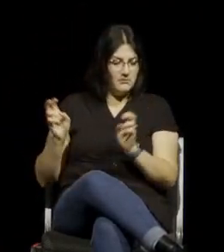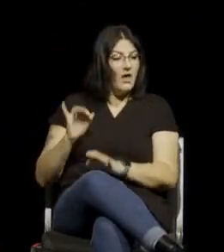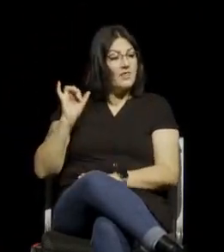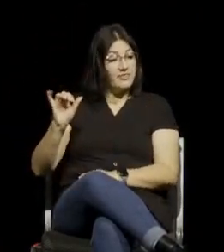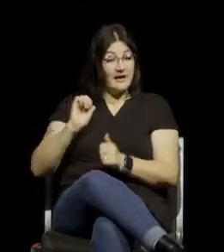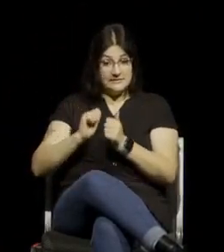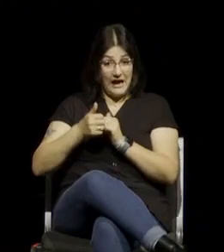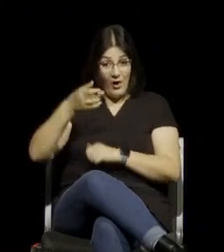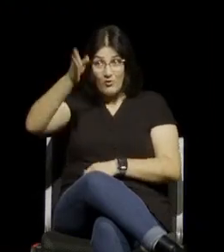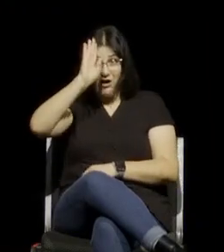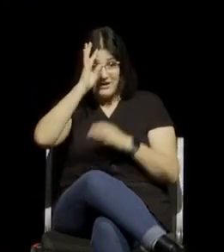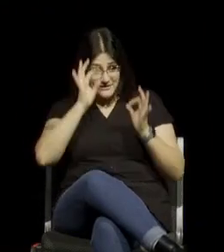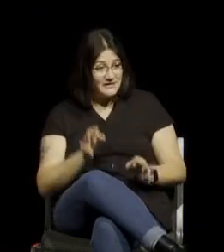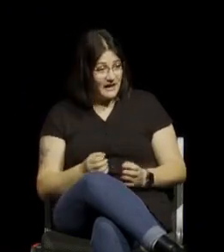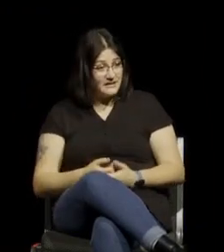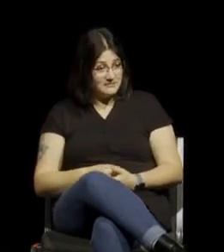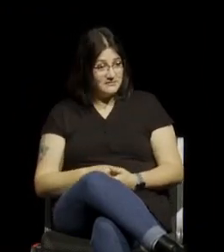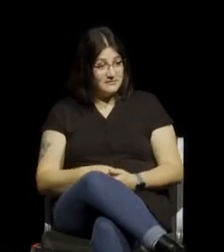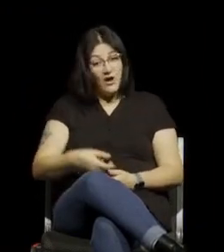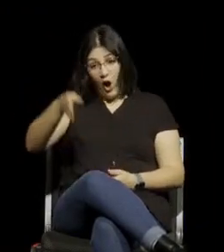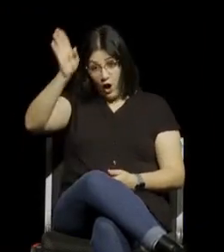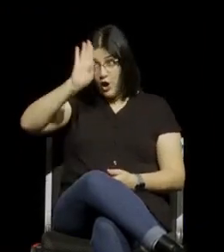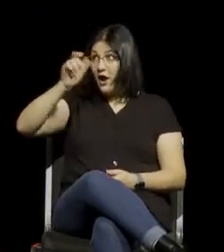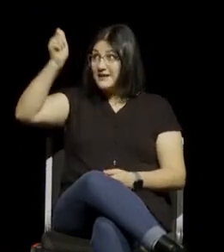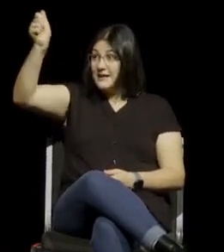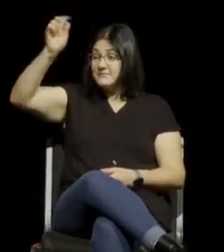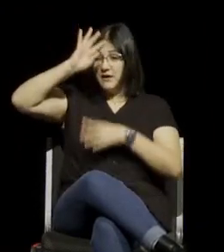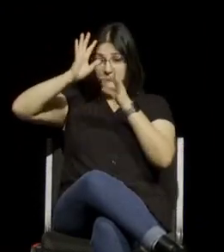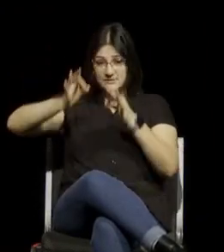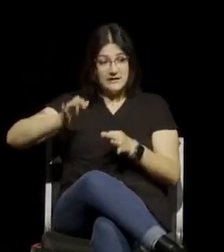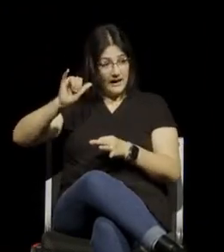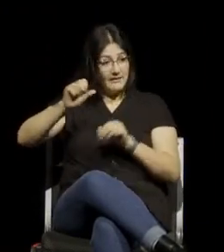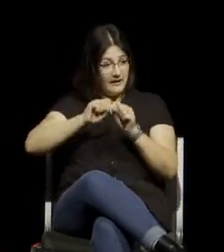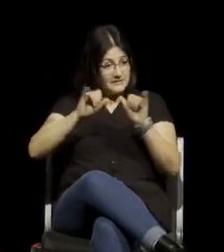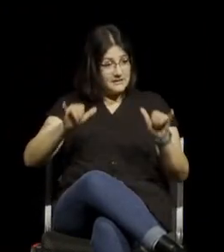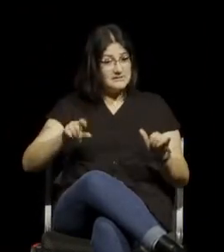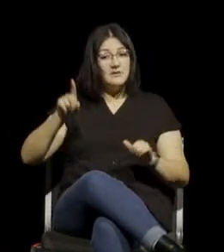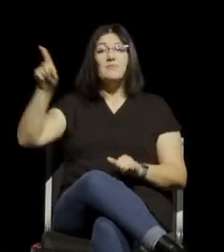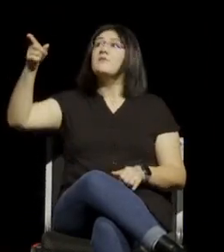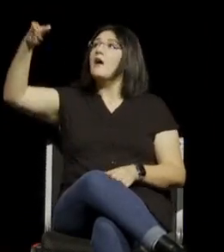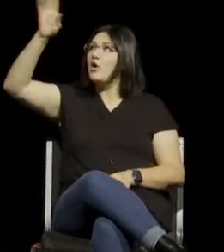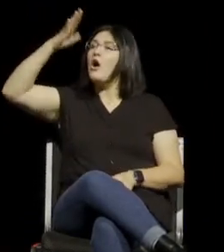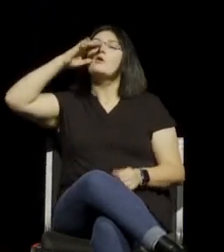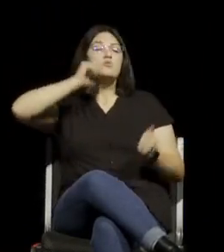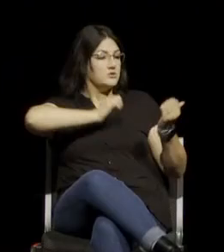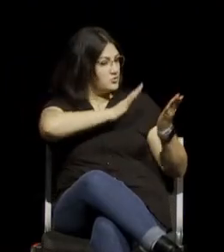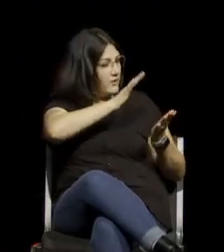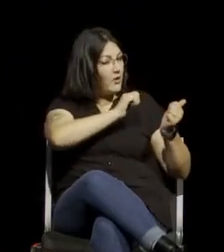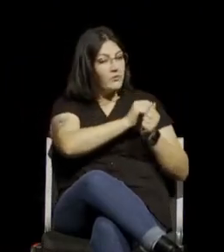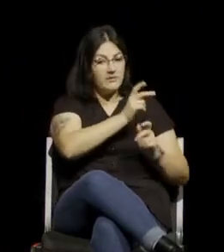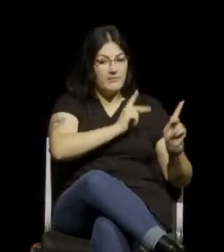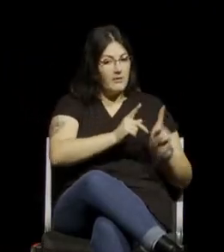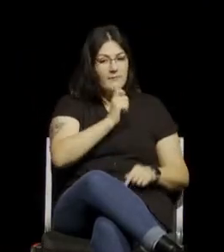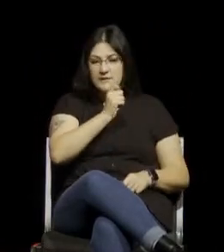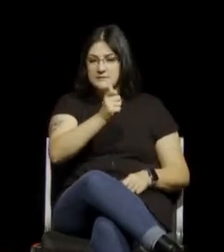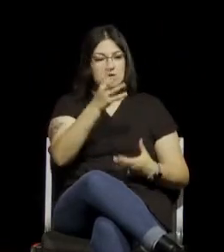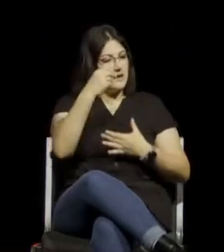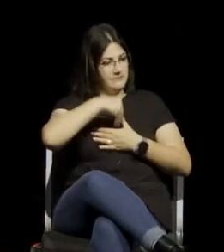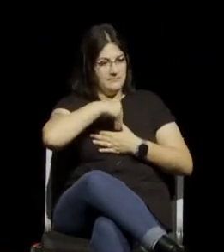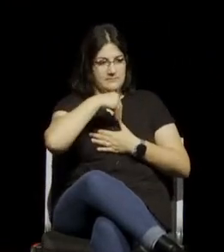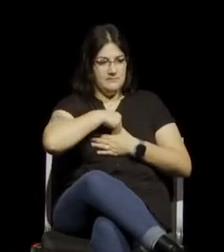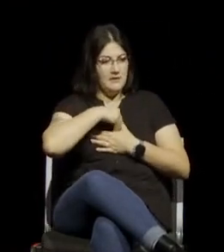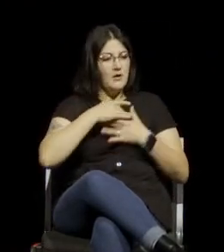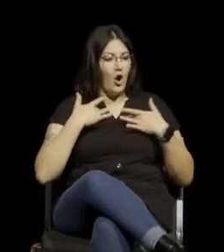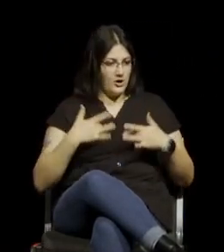God set it up. God set up in such a way that he would dwell in the presence of his people, but did not dwell in the hearts of